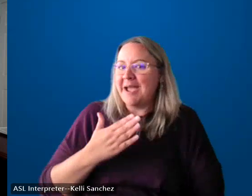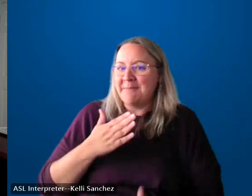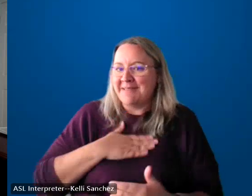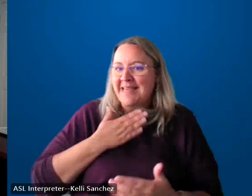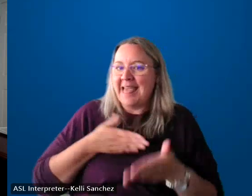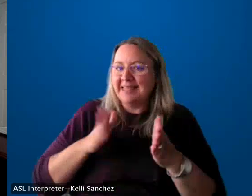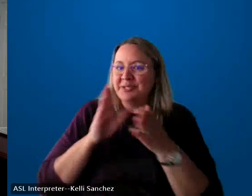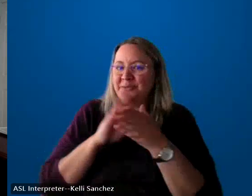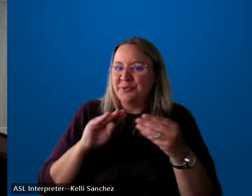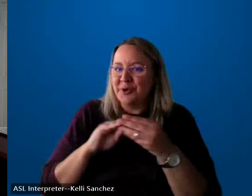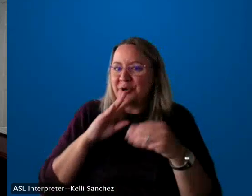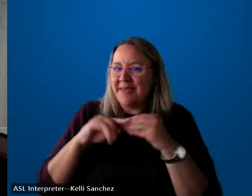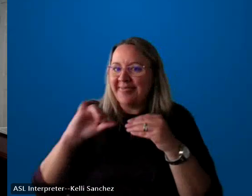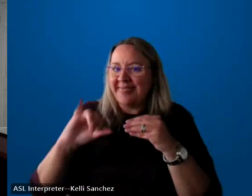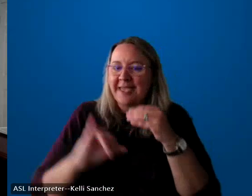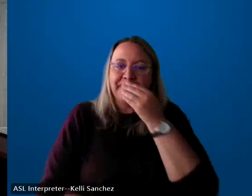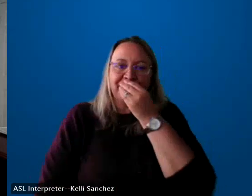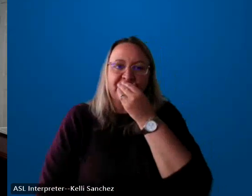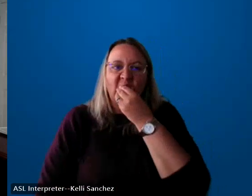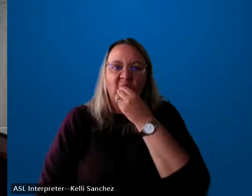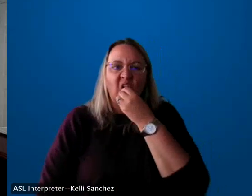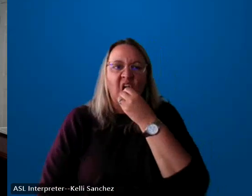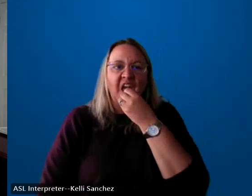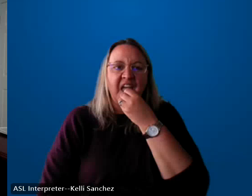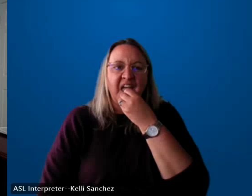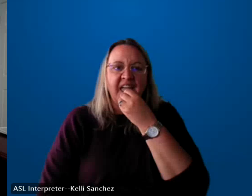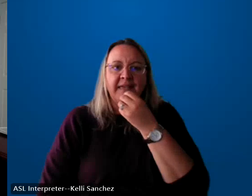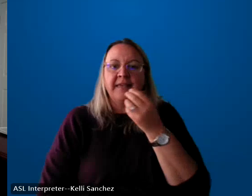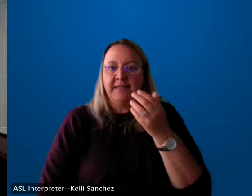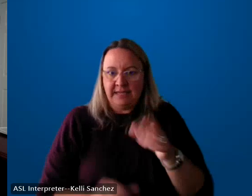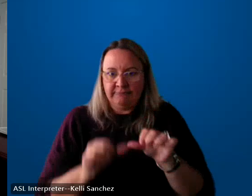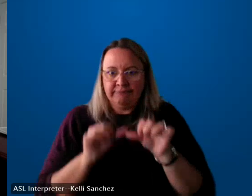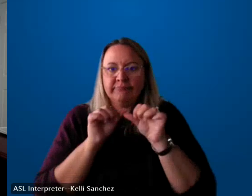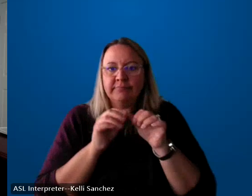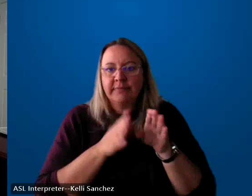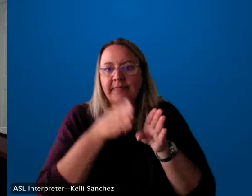speak on that because that really moves us right into the next question.